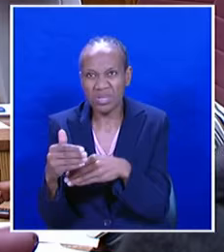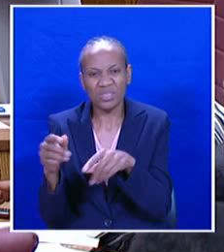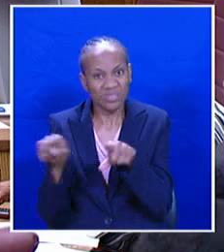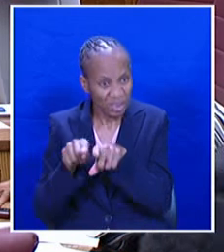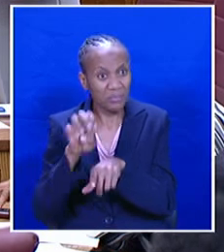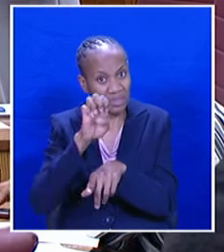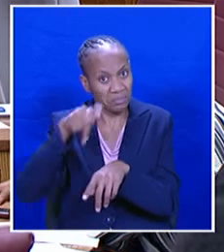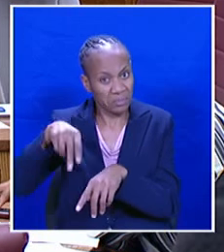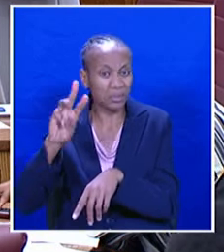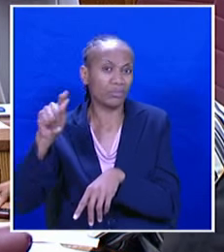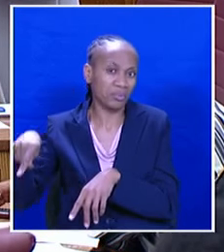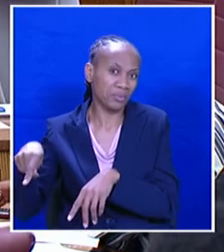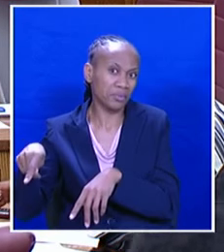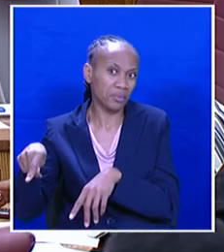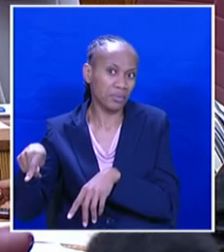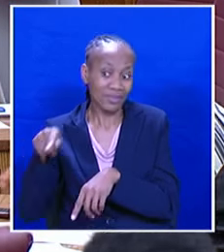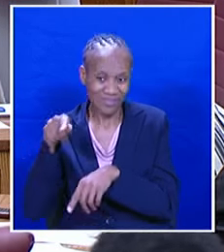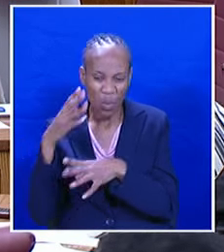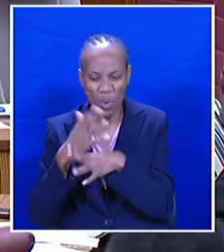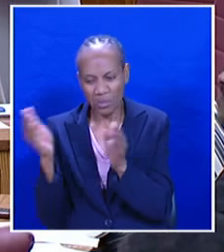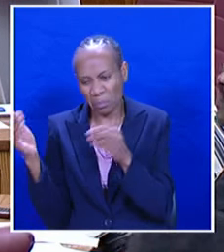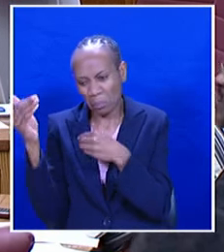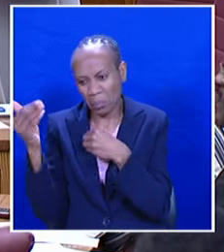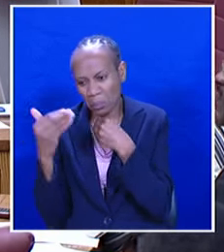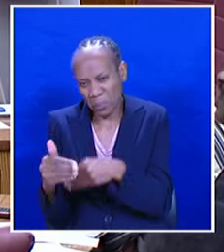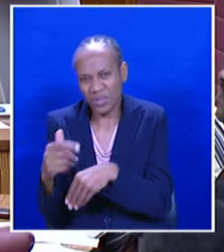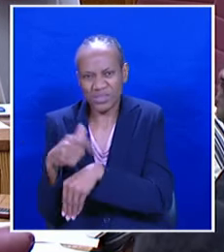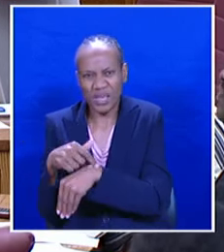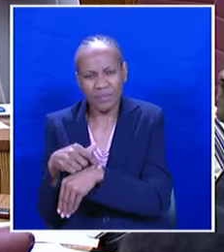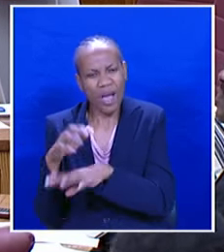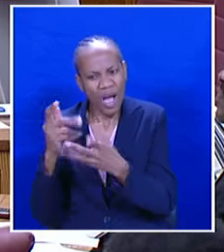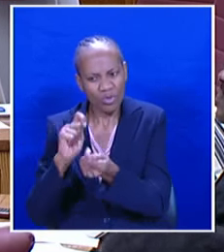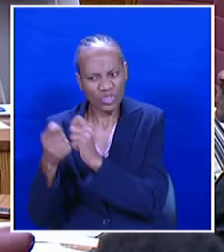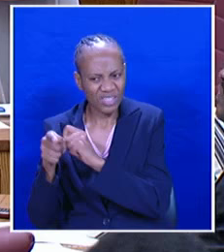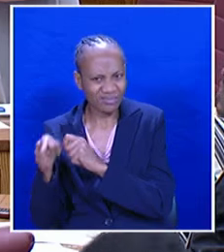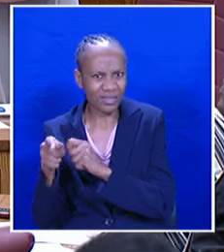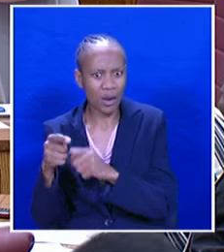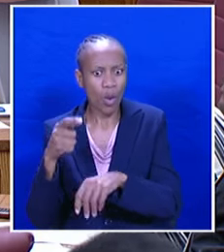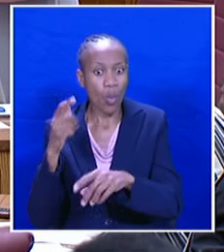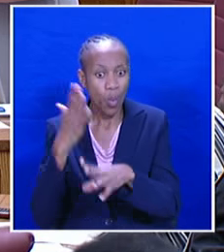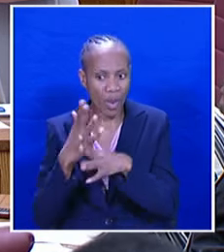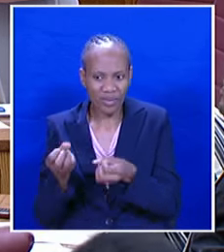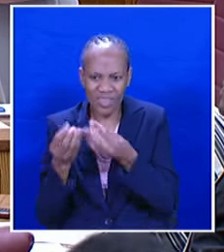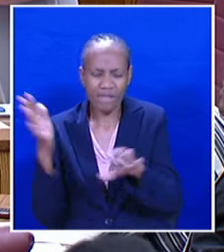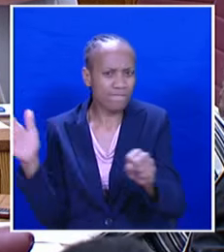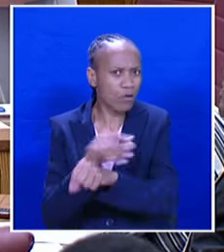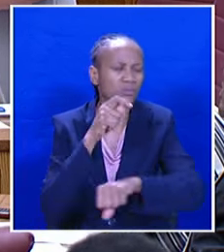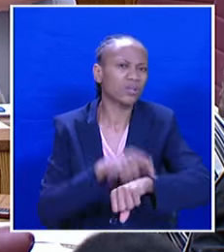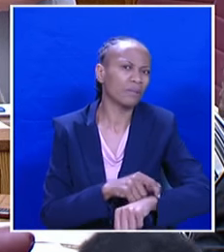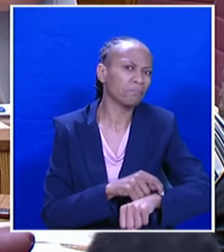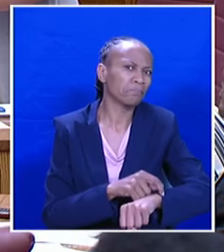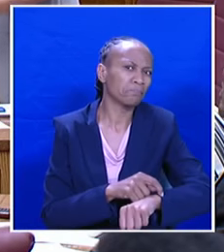into permanent and full-time positions as promised by the President, by President Zuma in his most recent State of the Nation address.